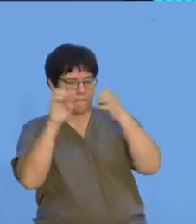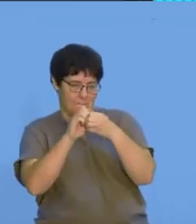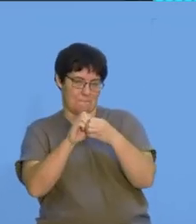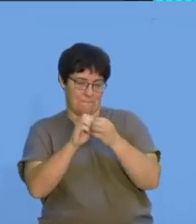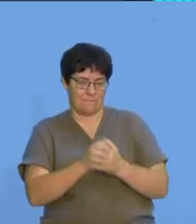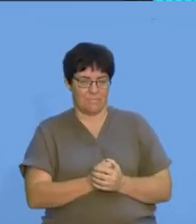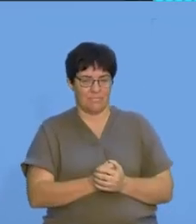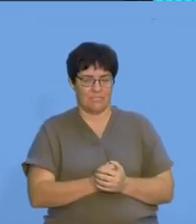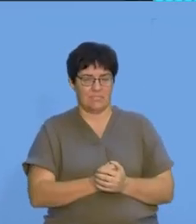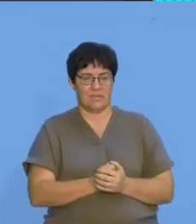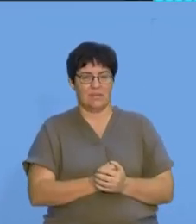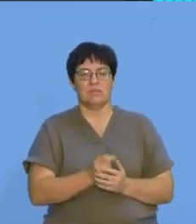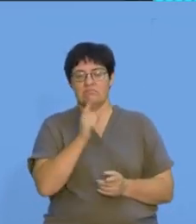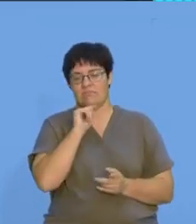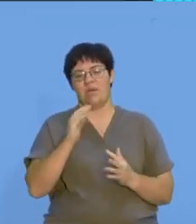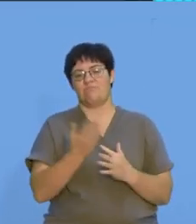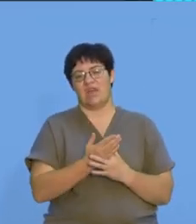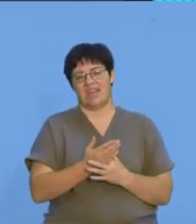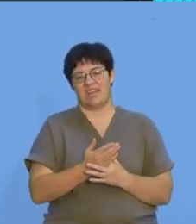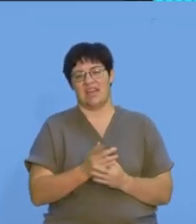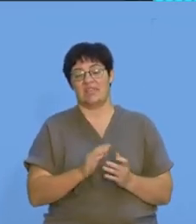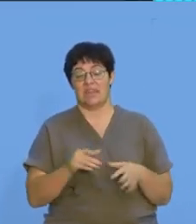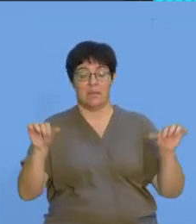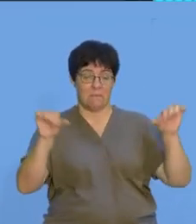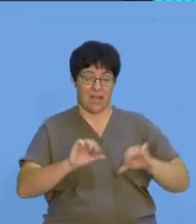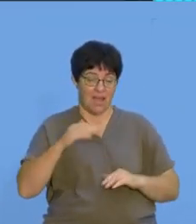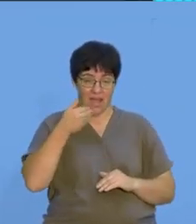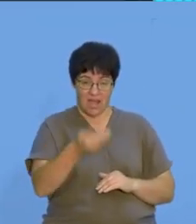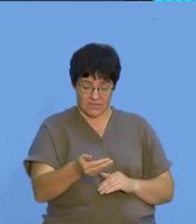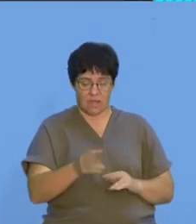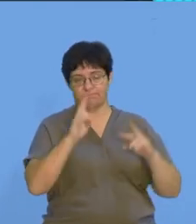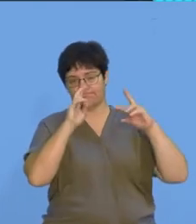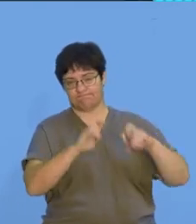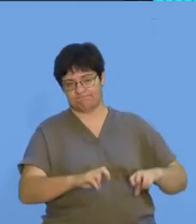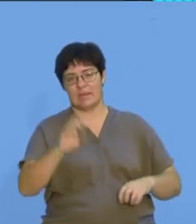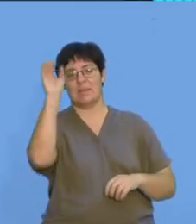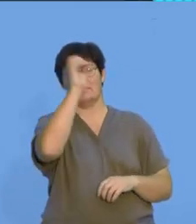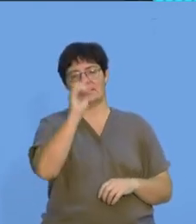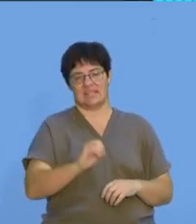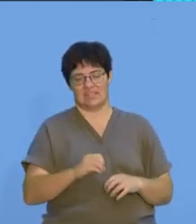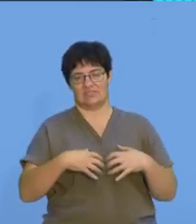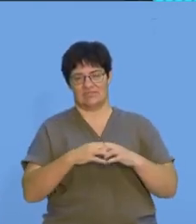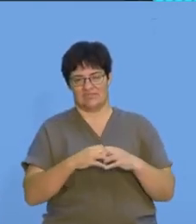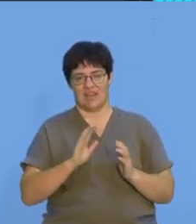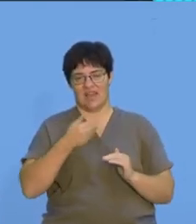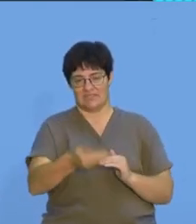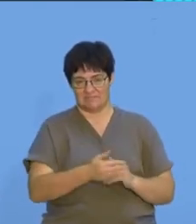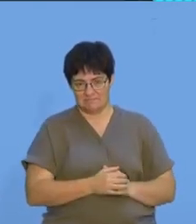ratio of moles of each element that makes up that compound. Having said that, let's take a short break as we'll continue to